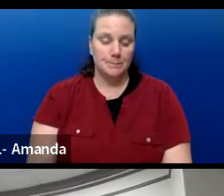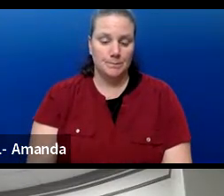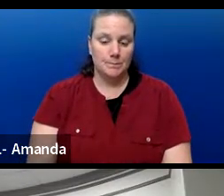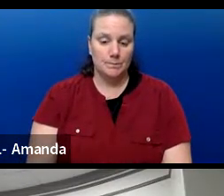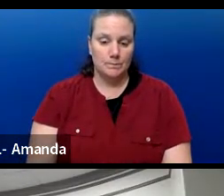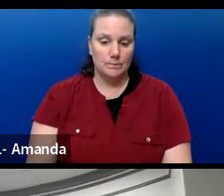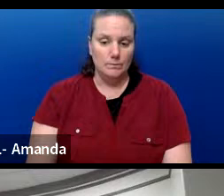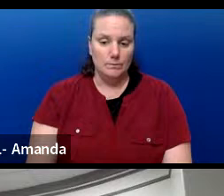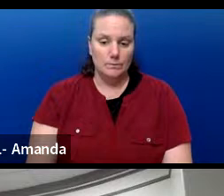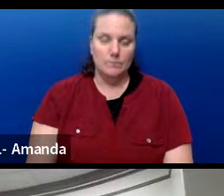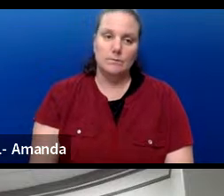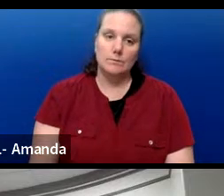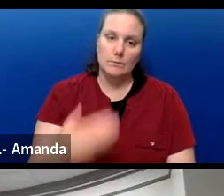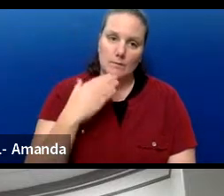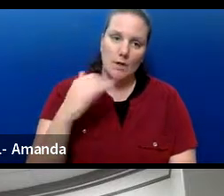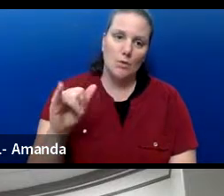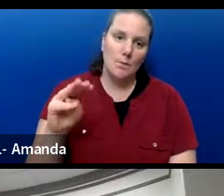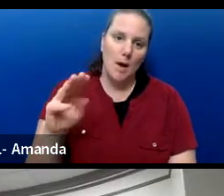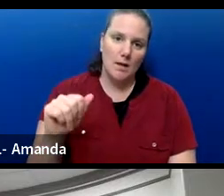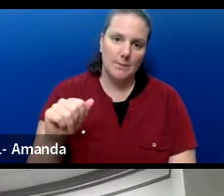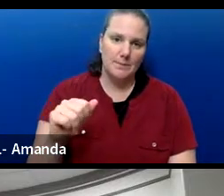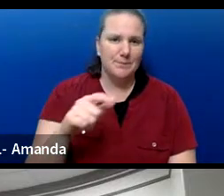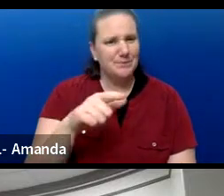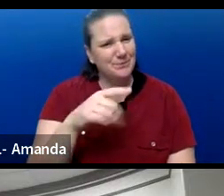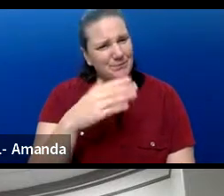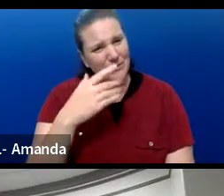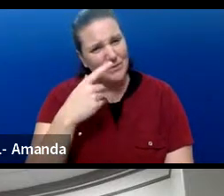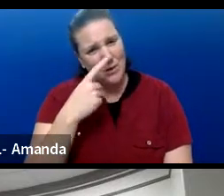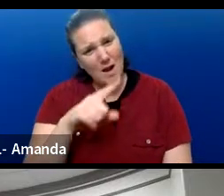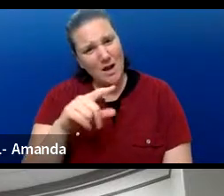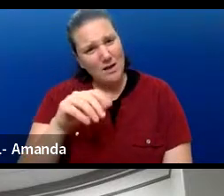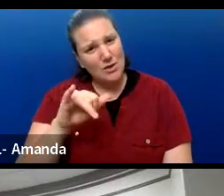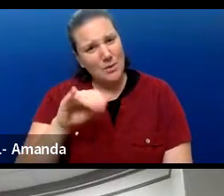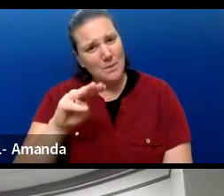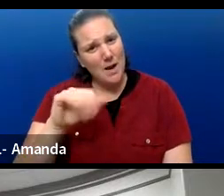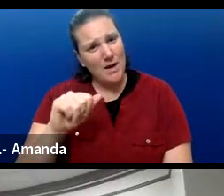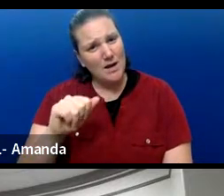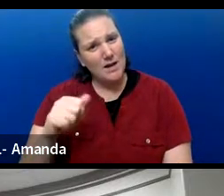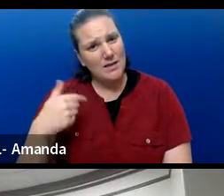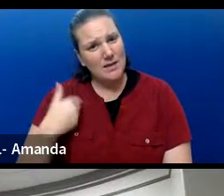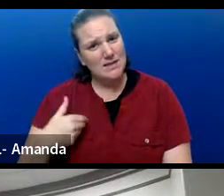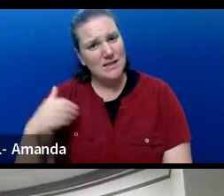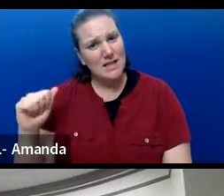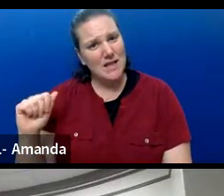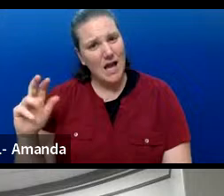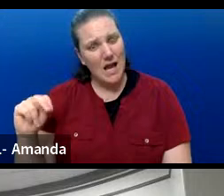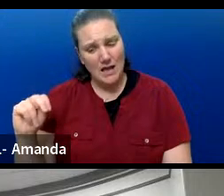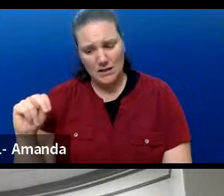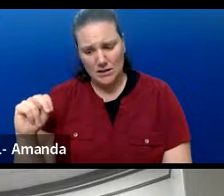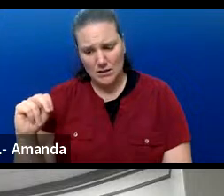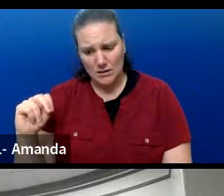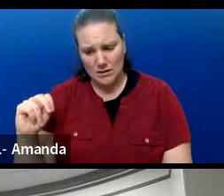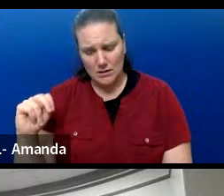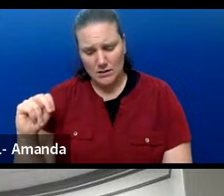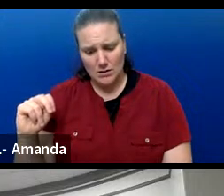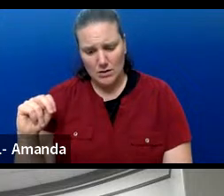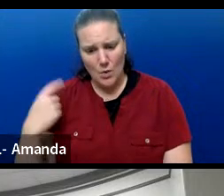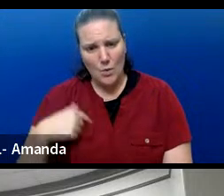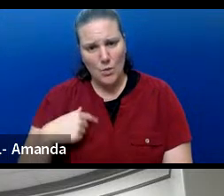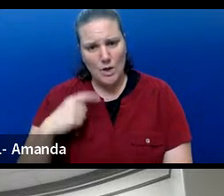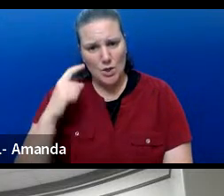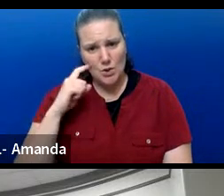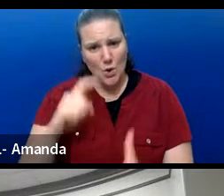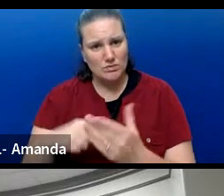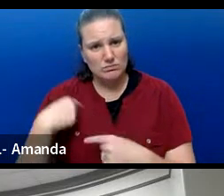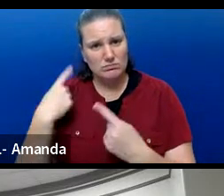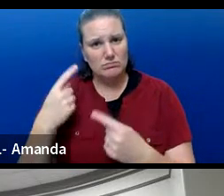Thank you, Yamaya. Yamaya, if I might ask, this is Anne. We have noticed over the